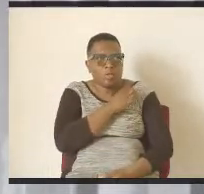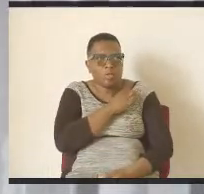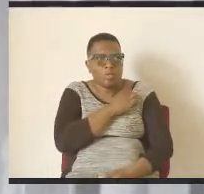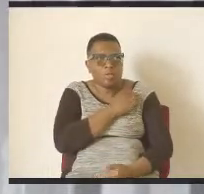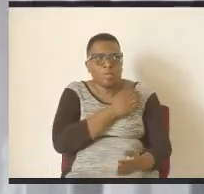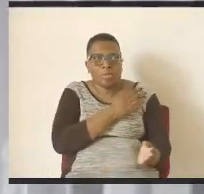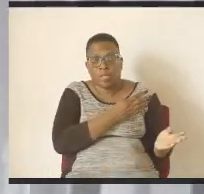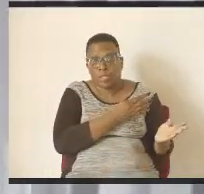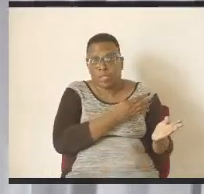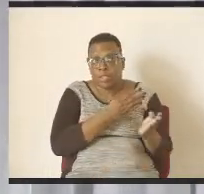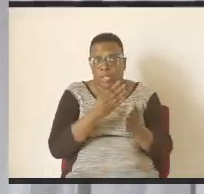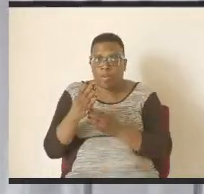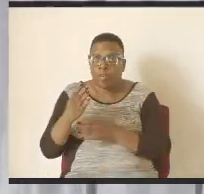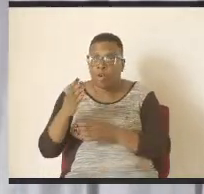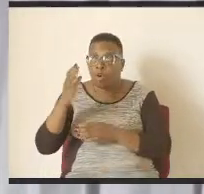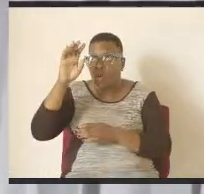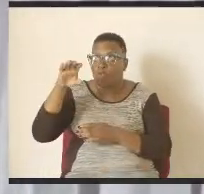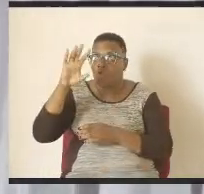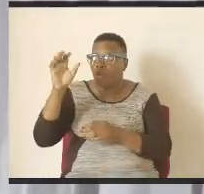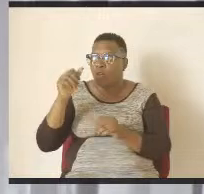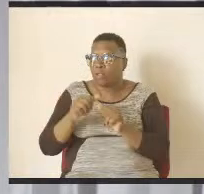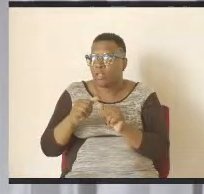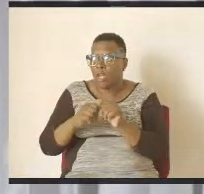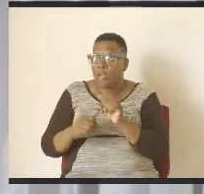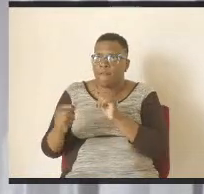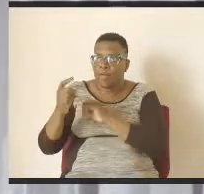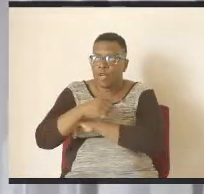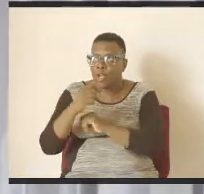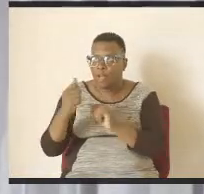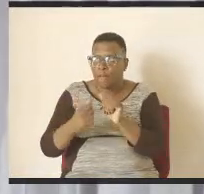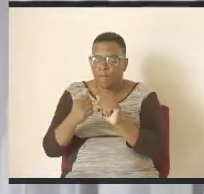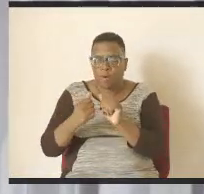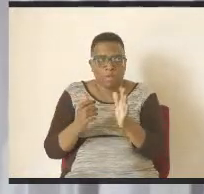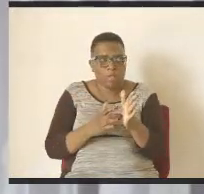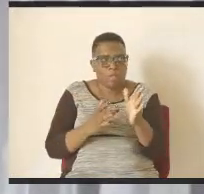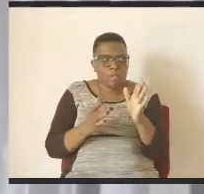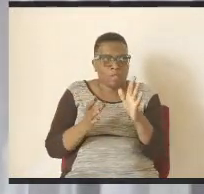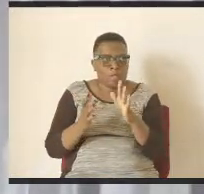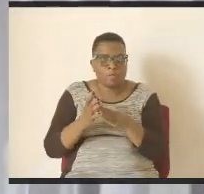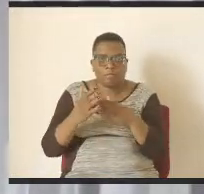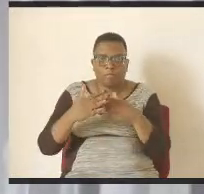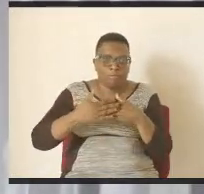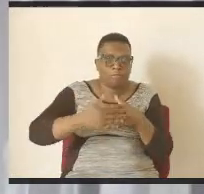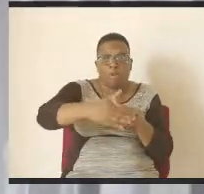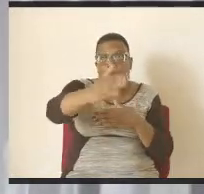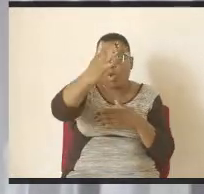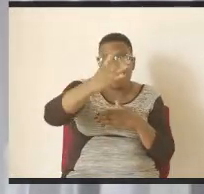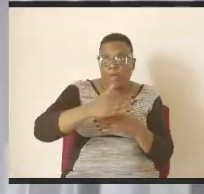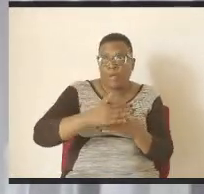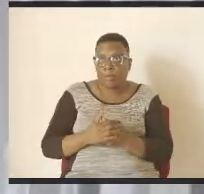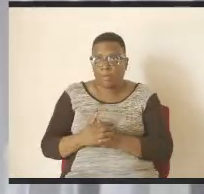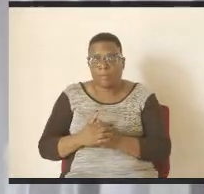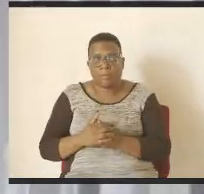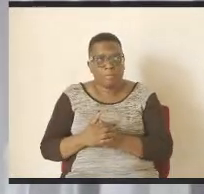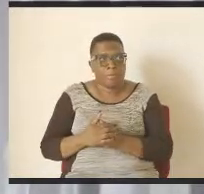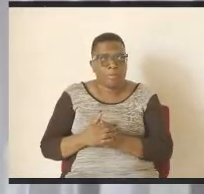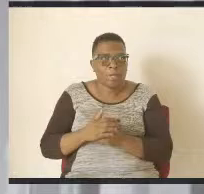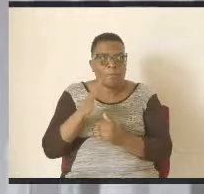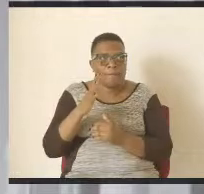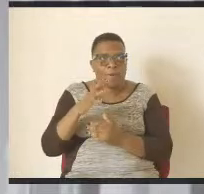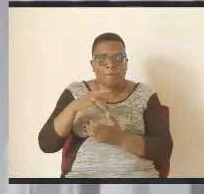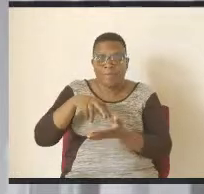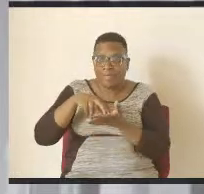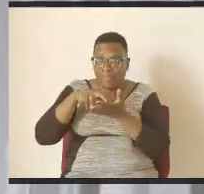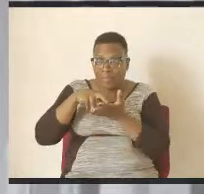up our cross daily and follow Jesus all the way. Number five, we just said we need to stand